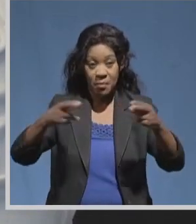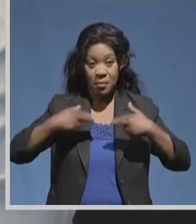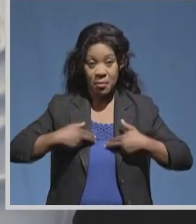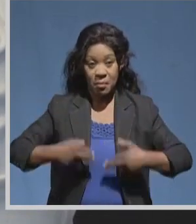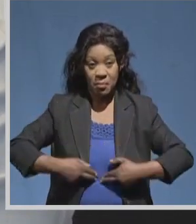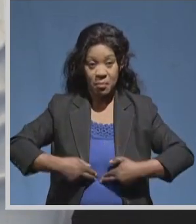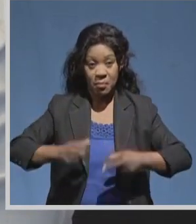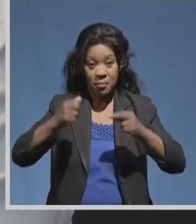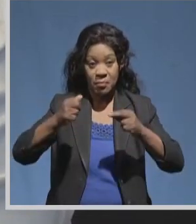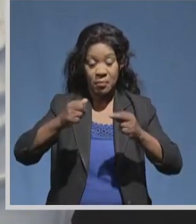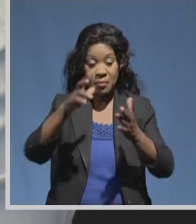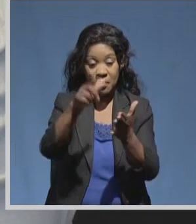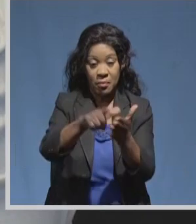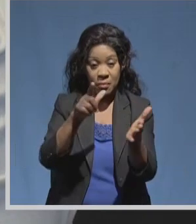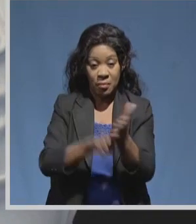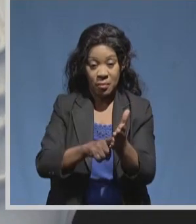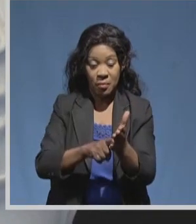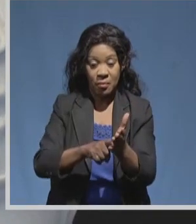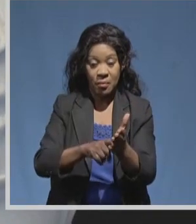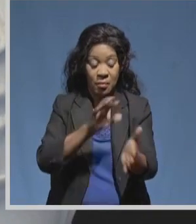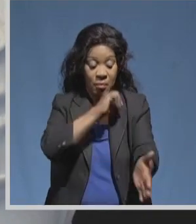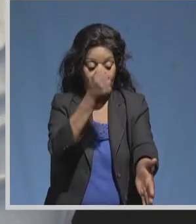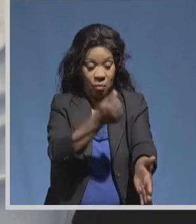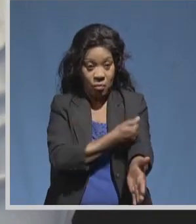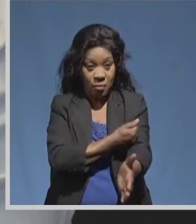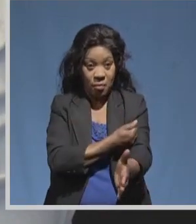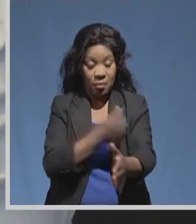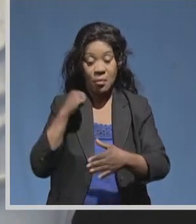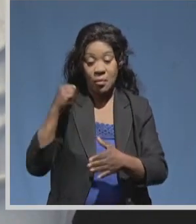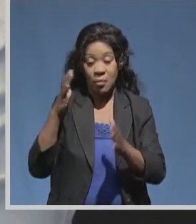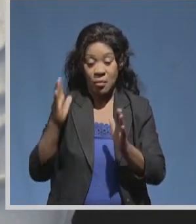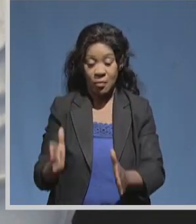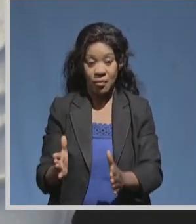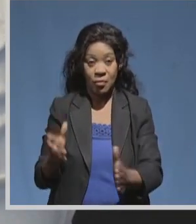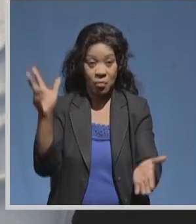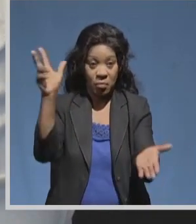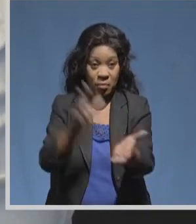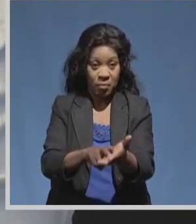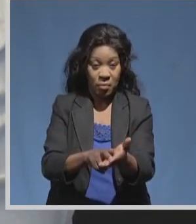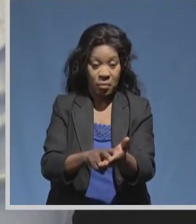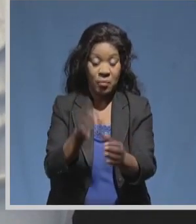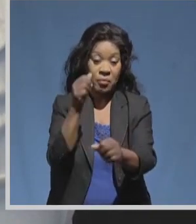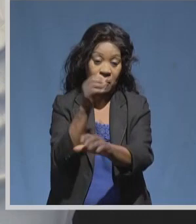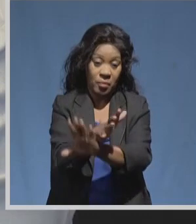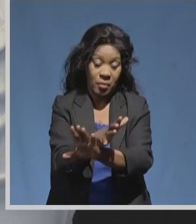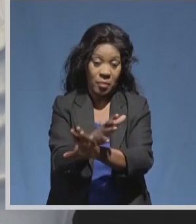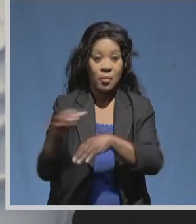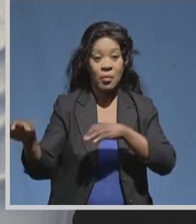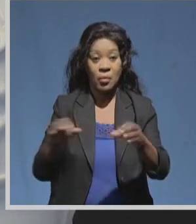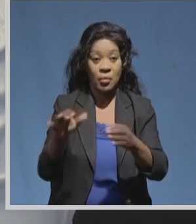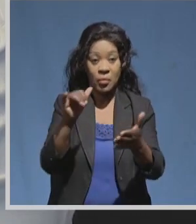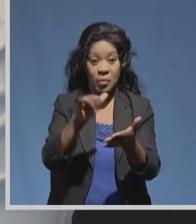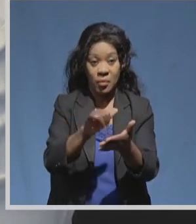are authorized officers who will certify that you are ready to do that. And should there